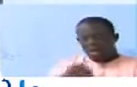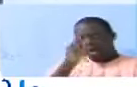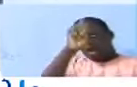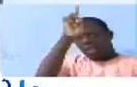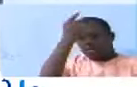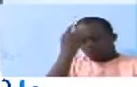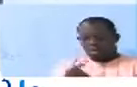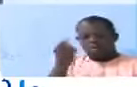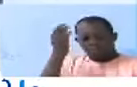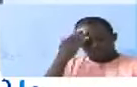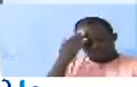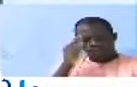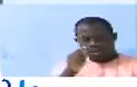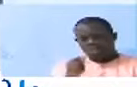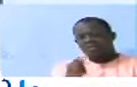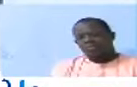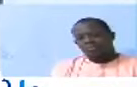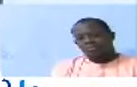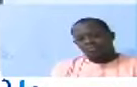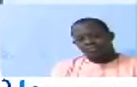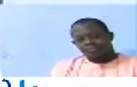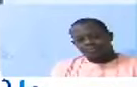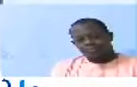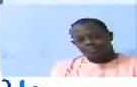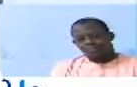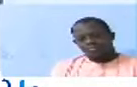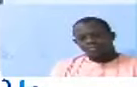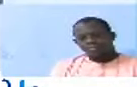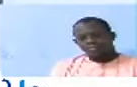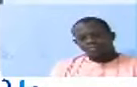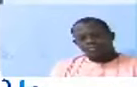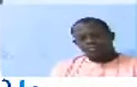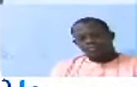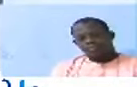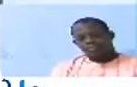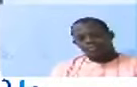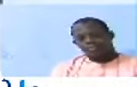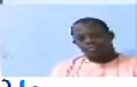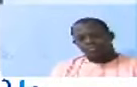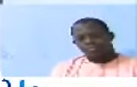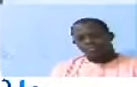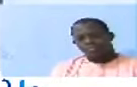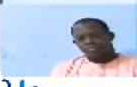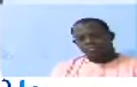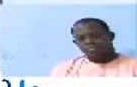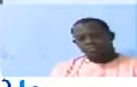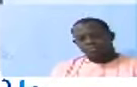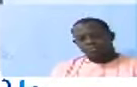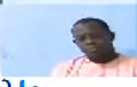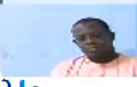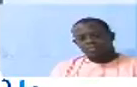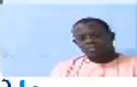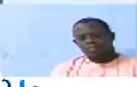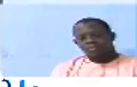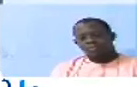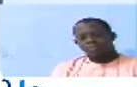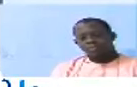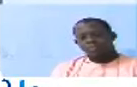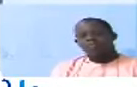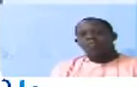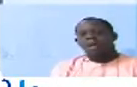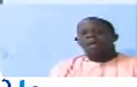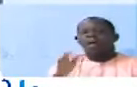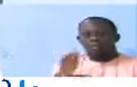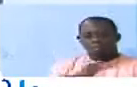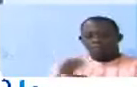Paro tembo ntara fonga sanje kilinka wante min si ata wote ni ngana dendu kuhura ibe ala anul bejele. But in